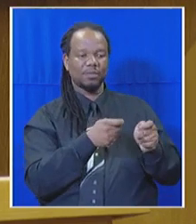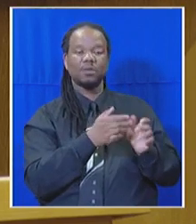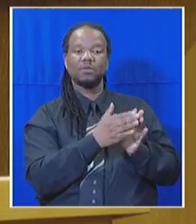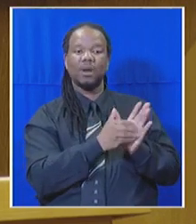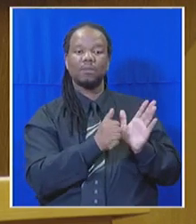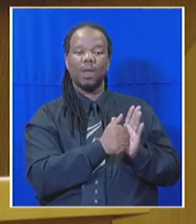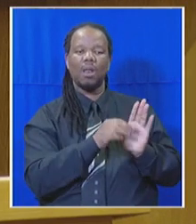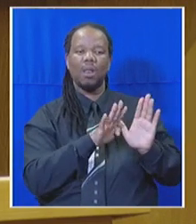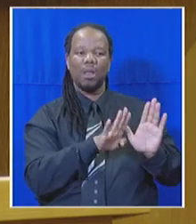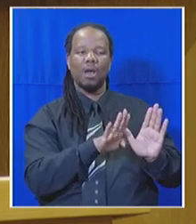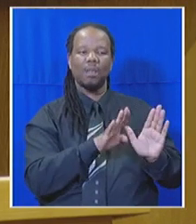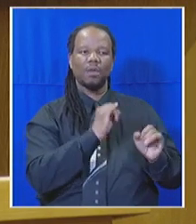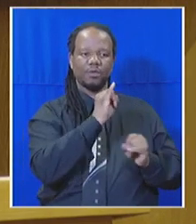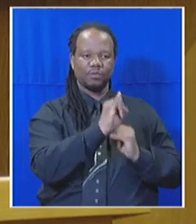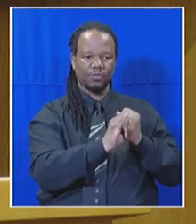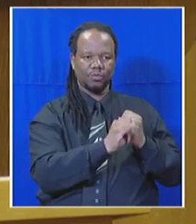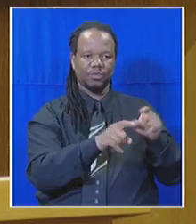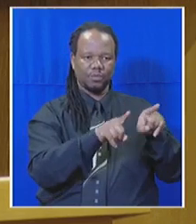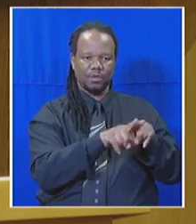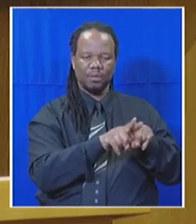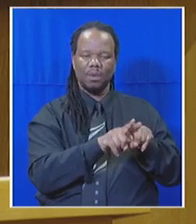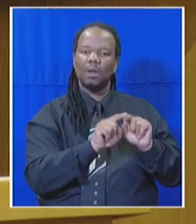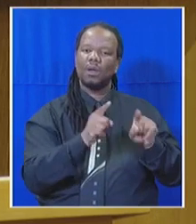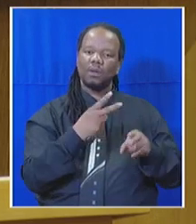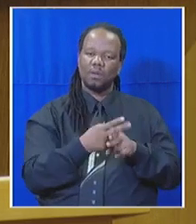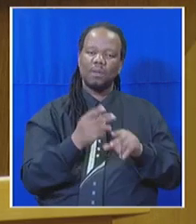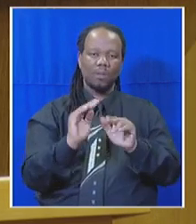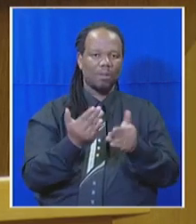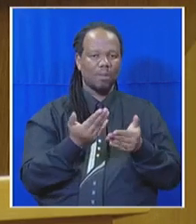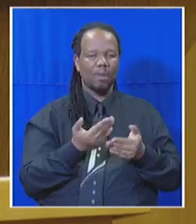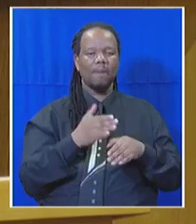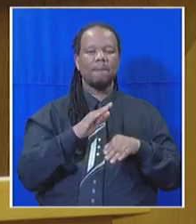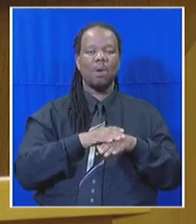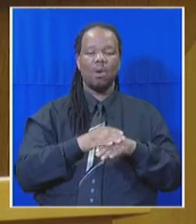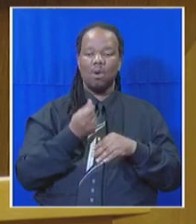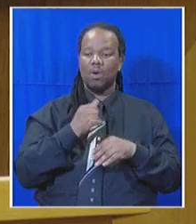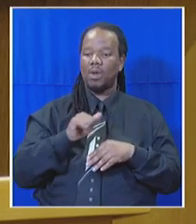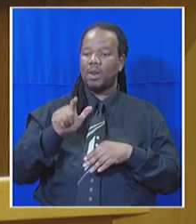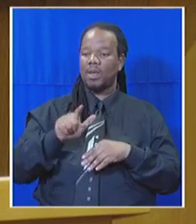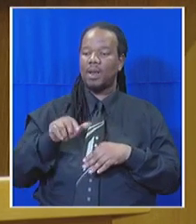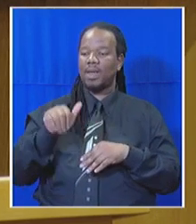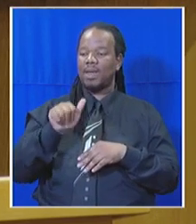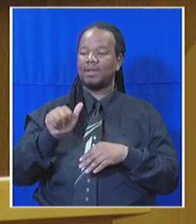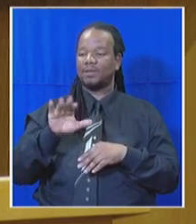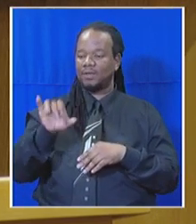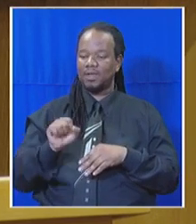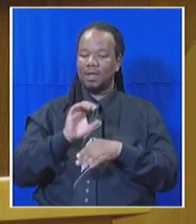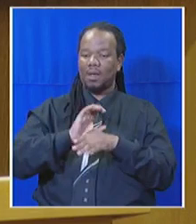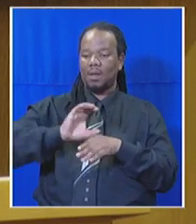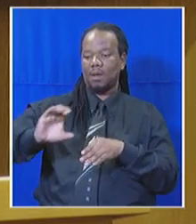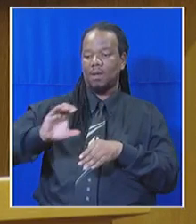institutions. Similarly, we welcome the recommendation of additional funding for Legal Aid South Africa to expand its work to include civil matters and